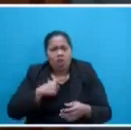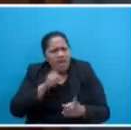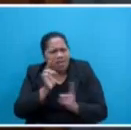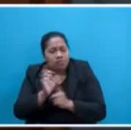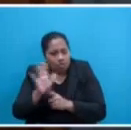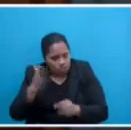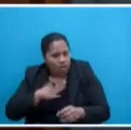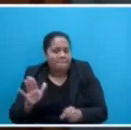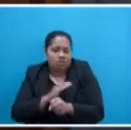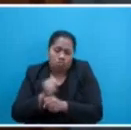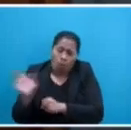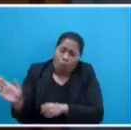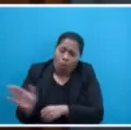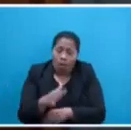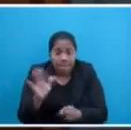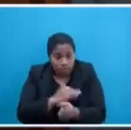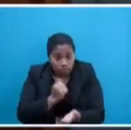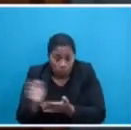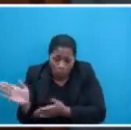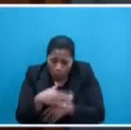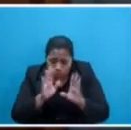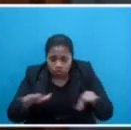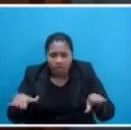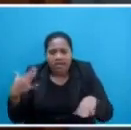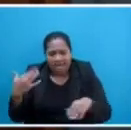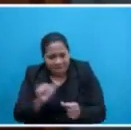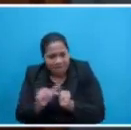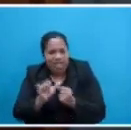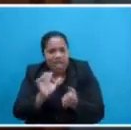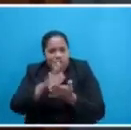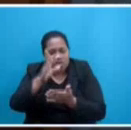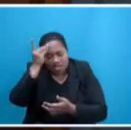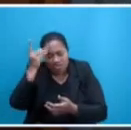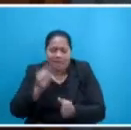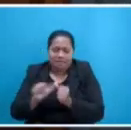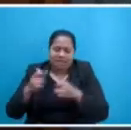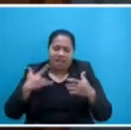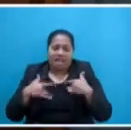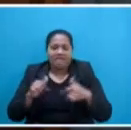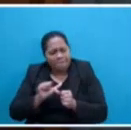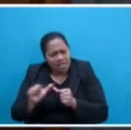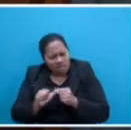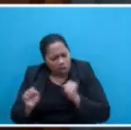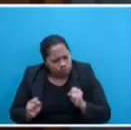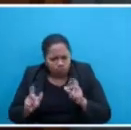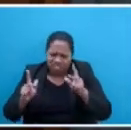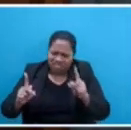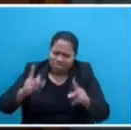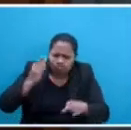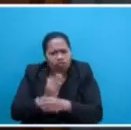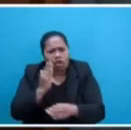gets an education means that they will have a better life. Better opportunities, better jobs, most